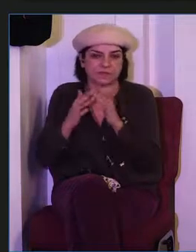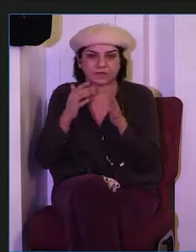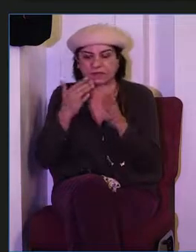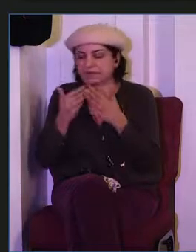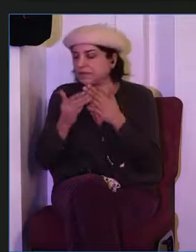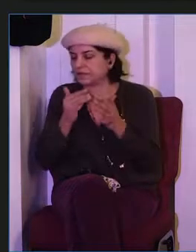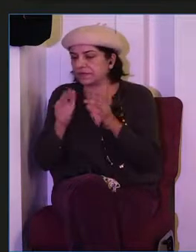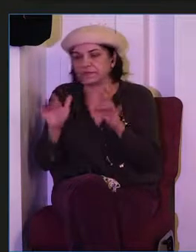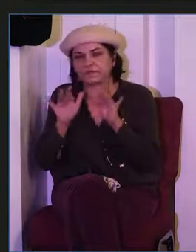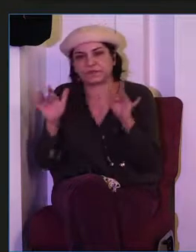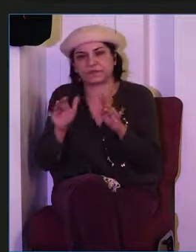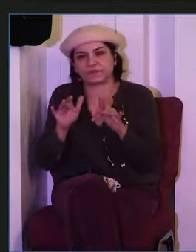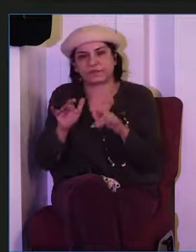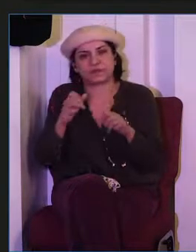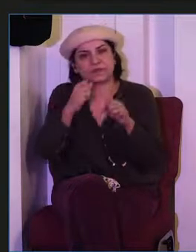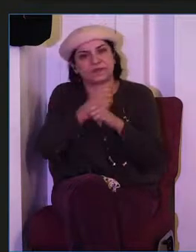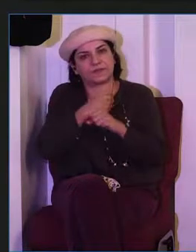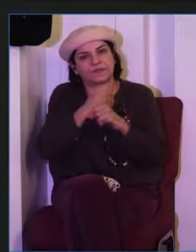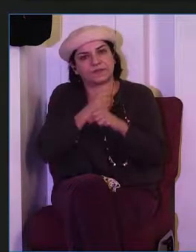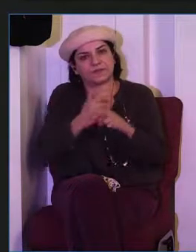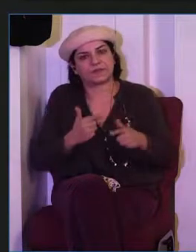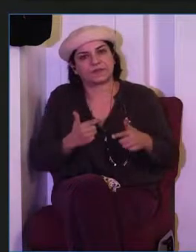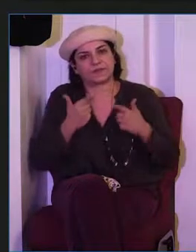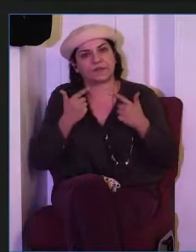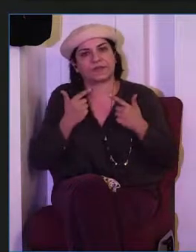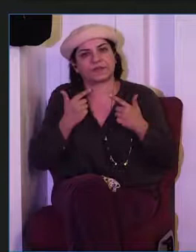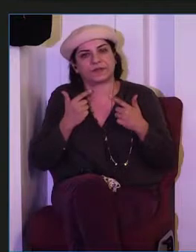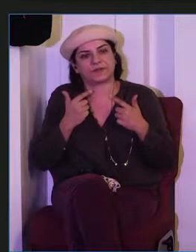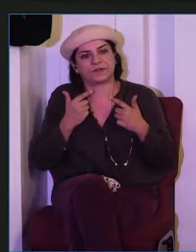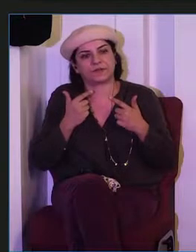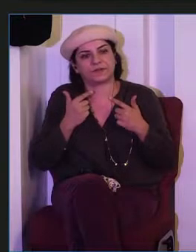oppressed, and living a life of inclusivity.